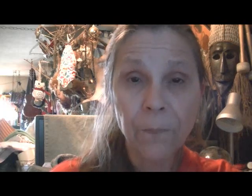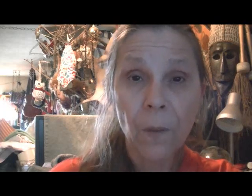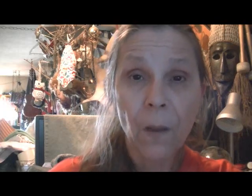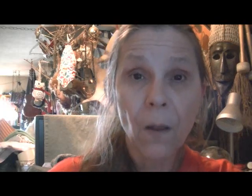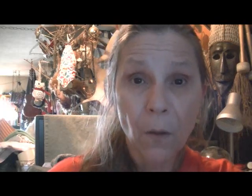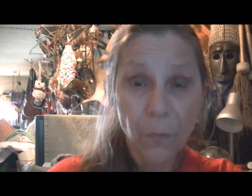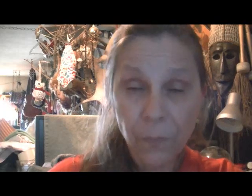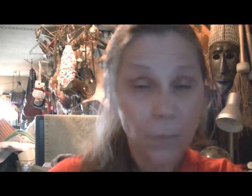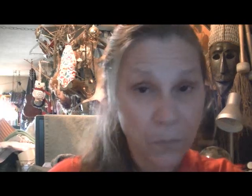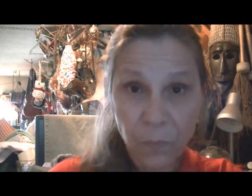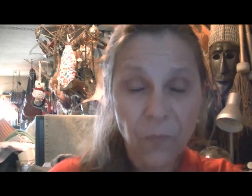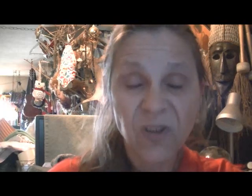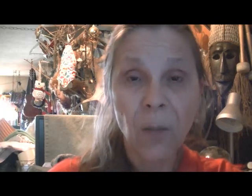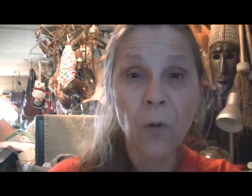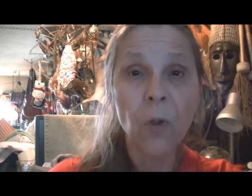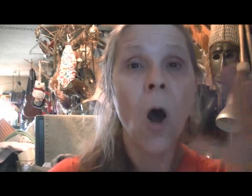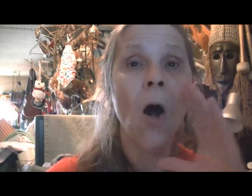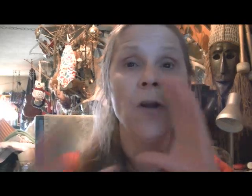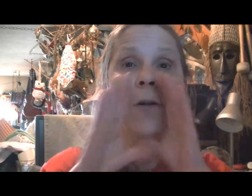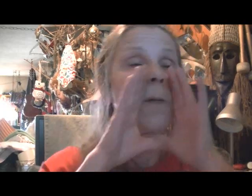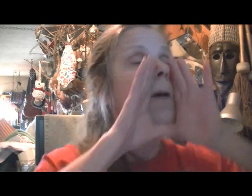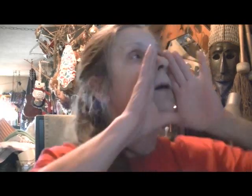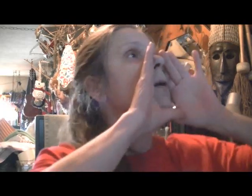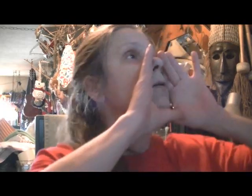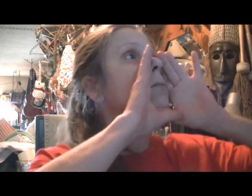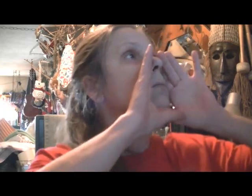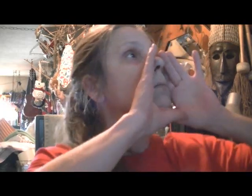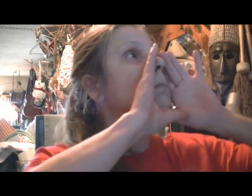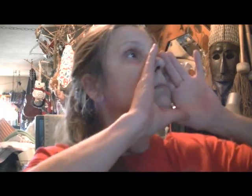right, someone would holler,